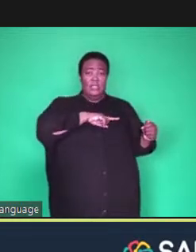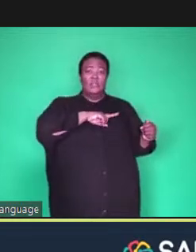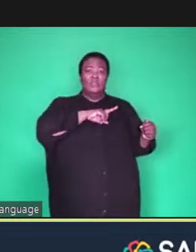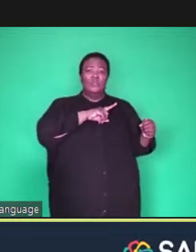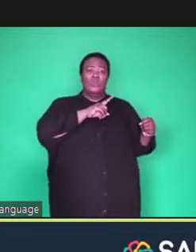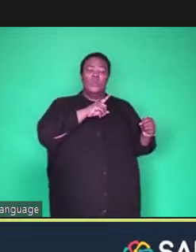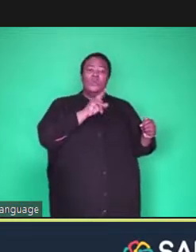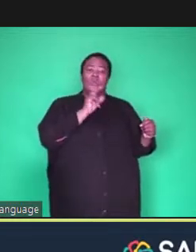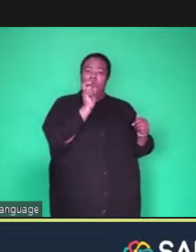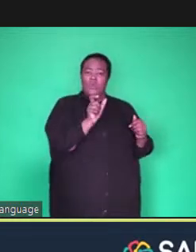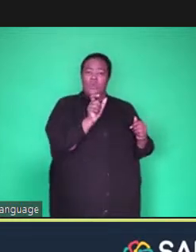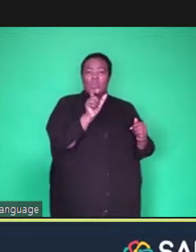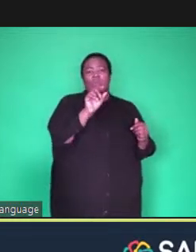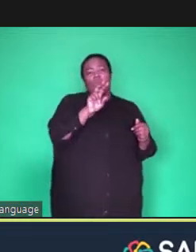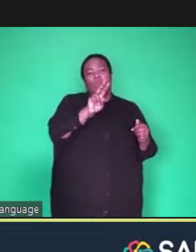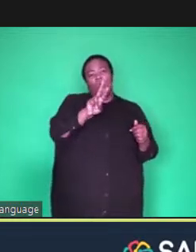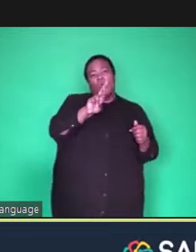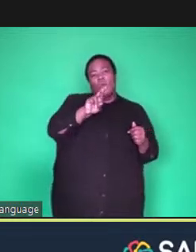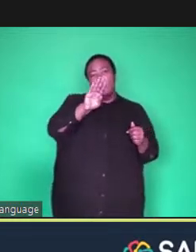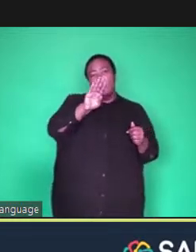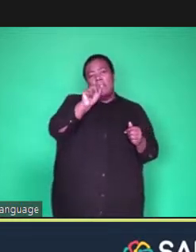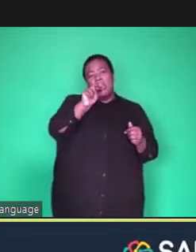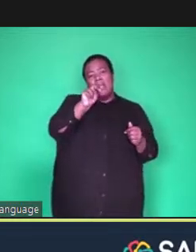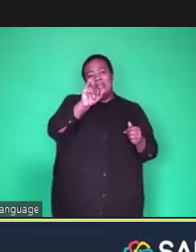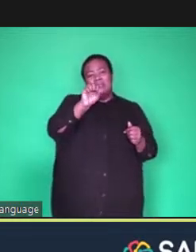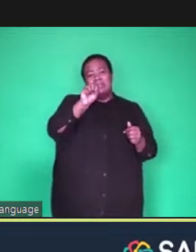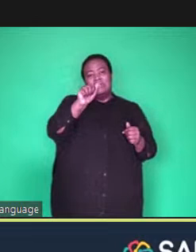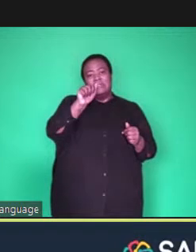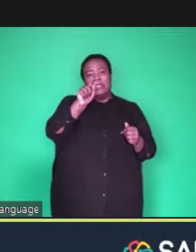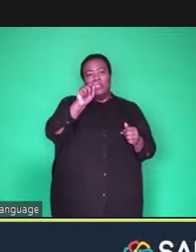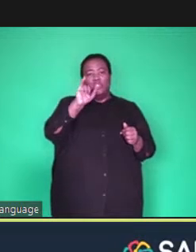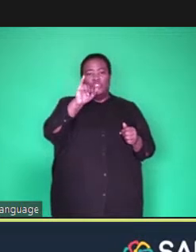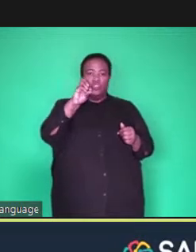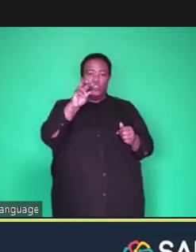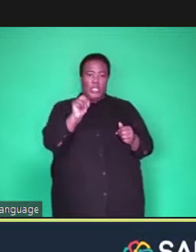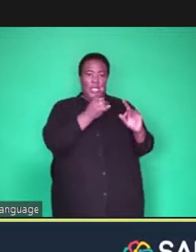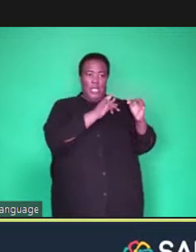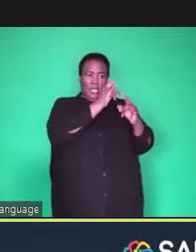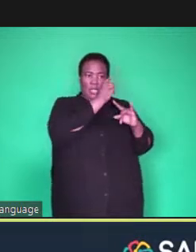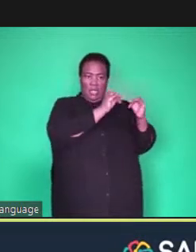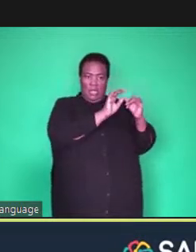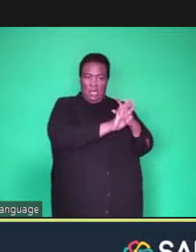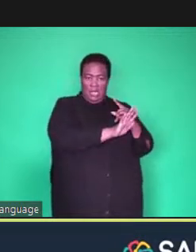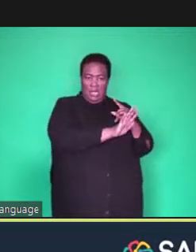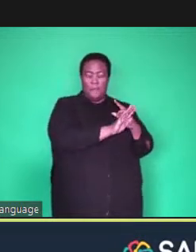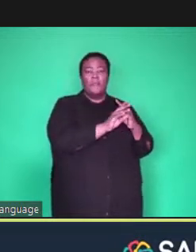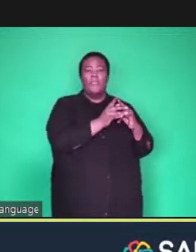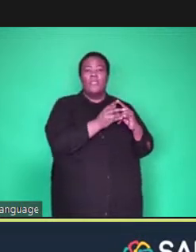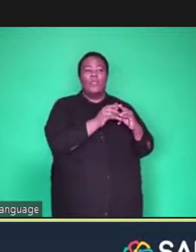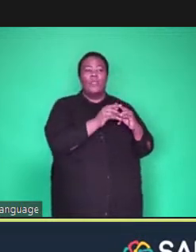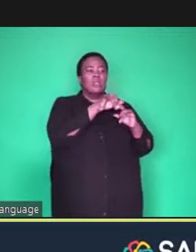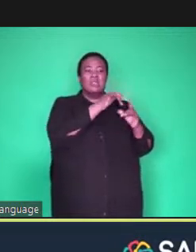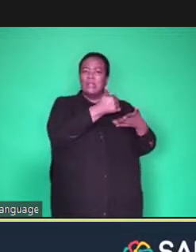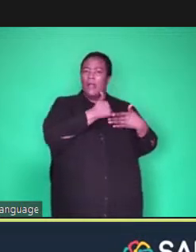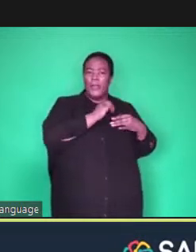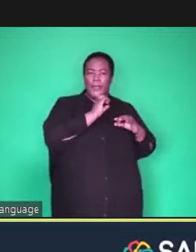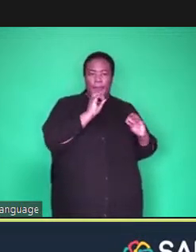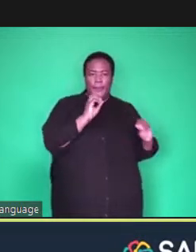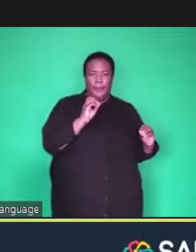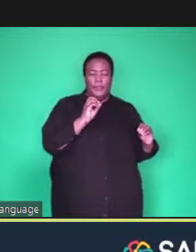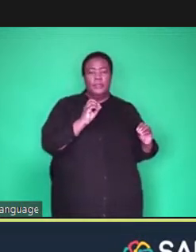urbanization. But of course, just as Martin said, the standard dichotomy really doesn't help us. Much nicer to